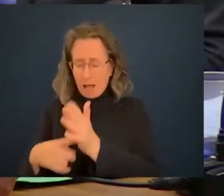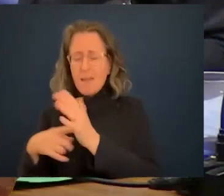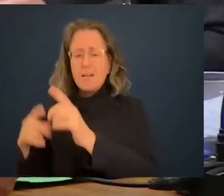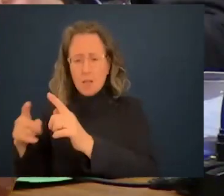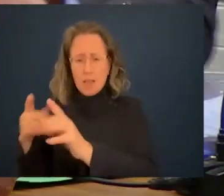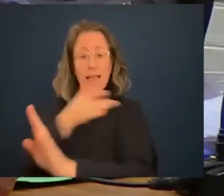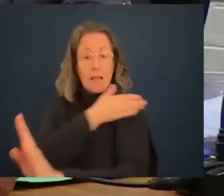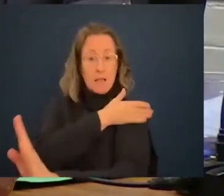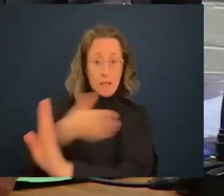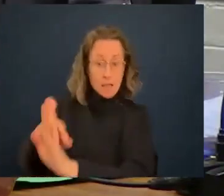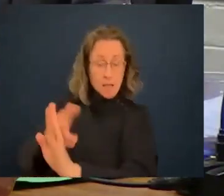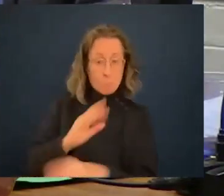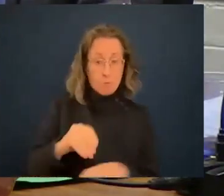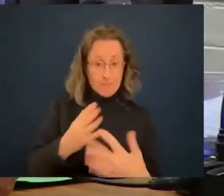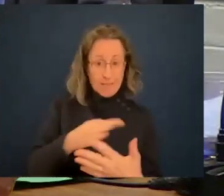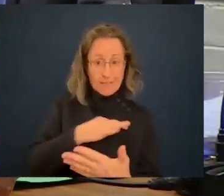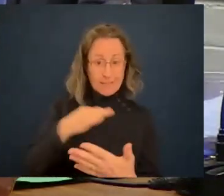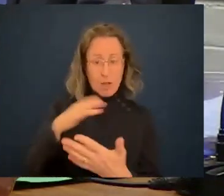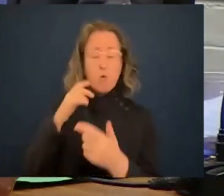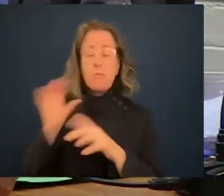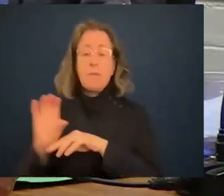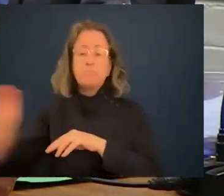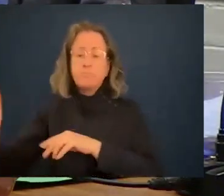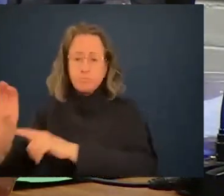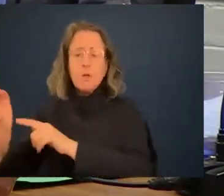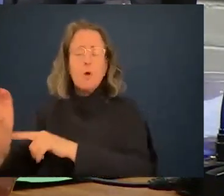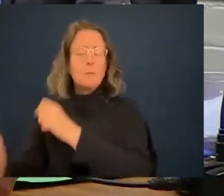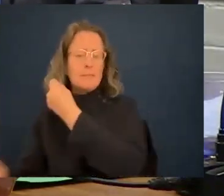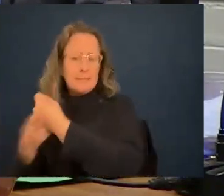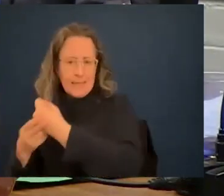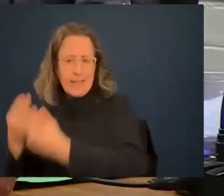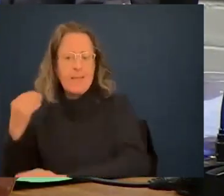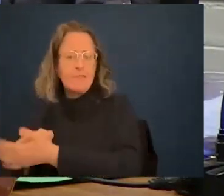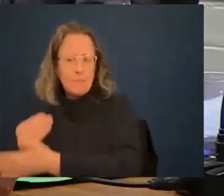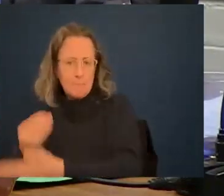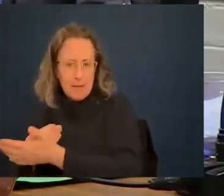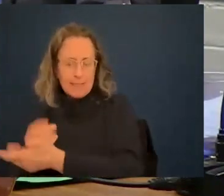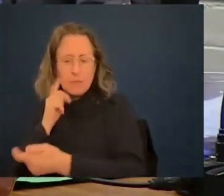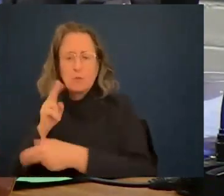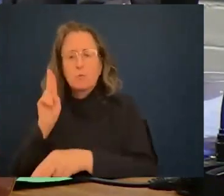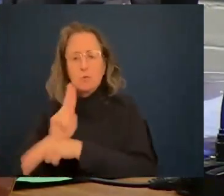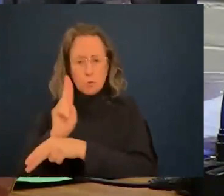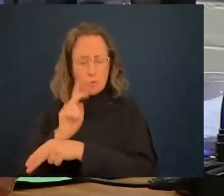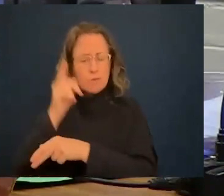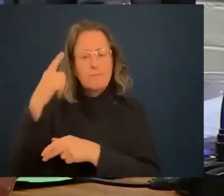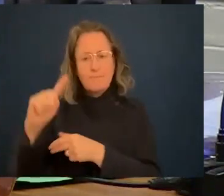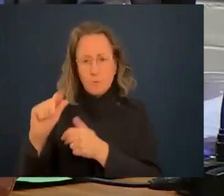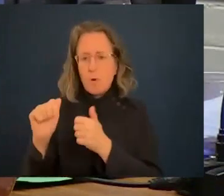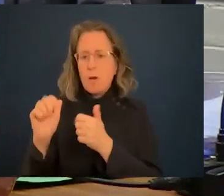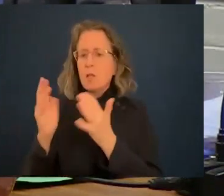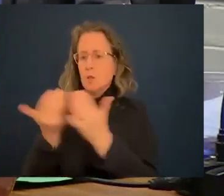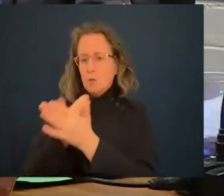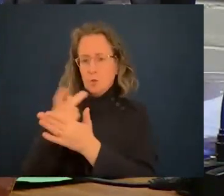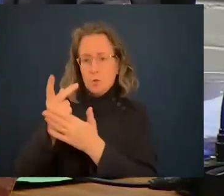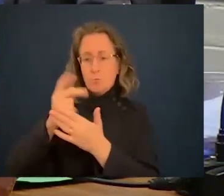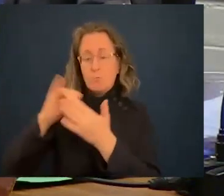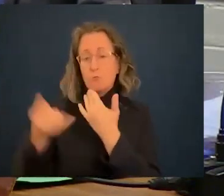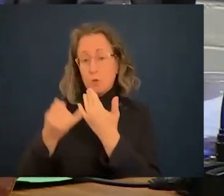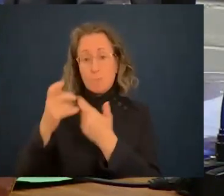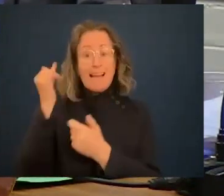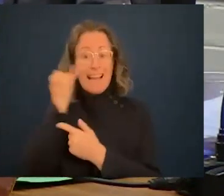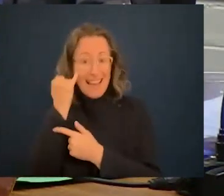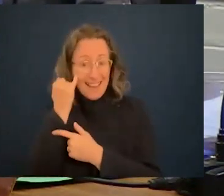reserving this amount of funding would allow for that approach to be implemented if the select board chooses it in September